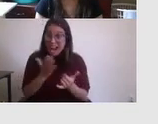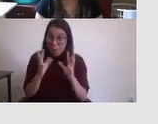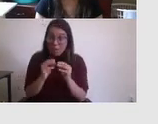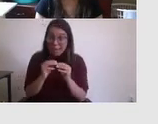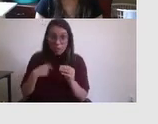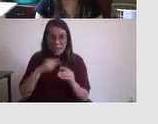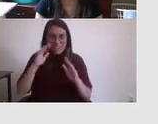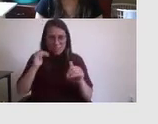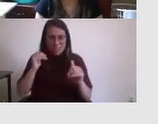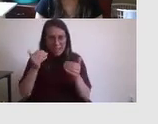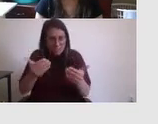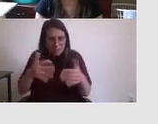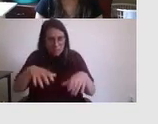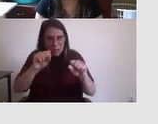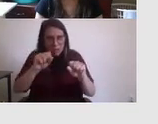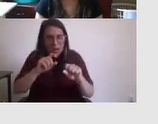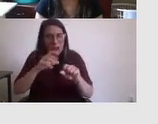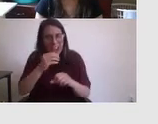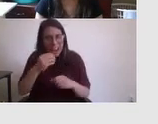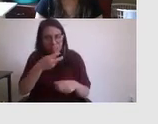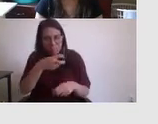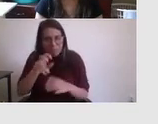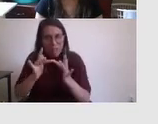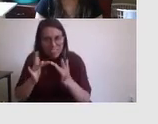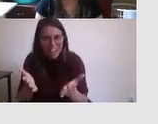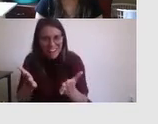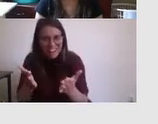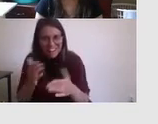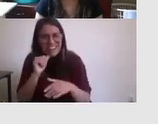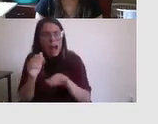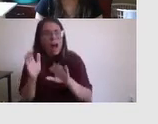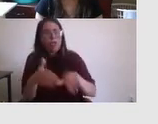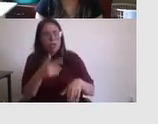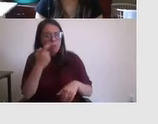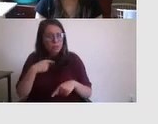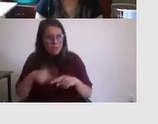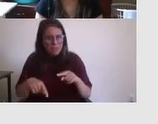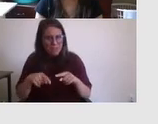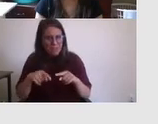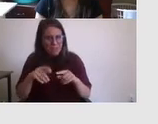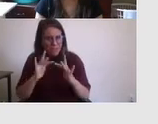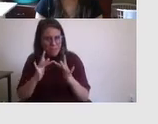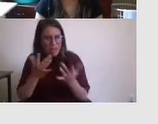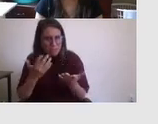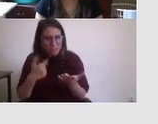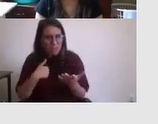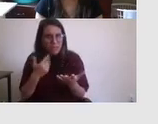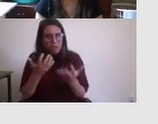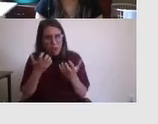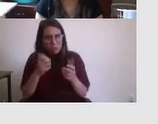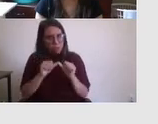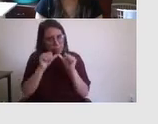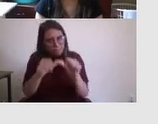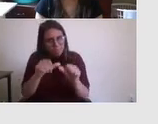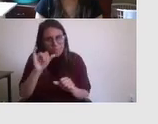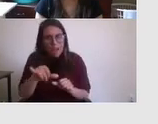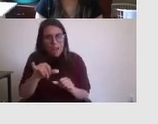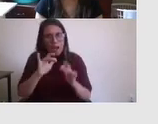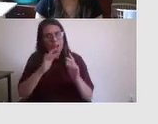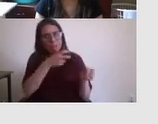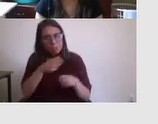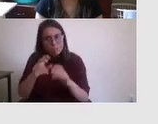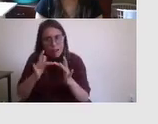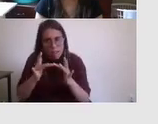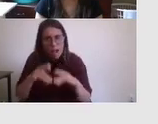So we will continue to work at doing that and doing that better, and making